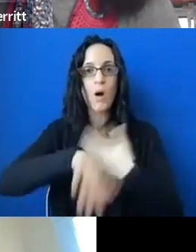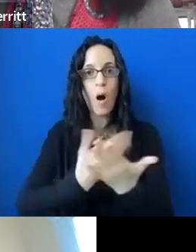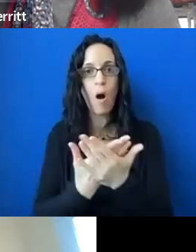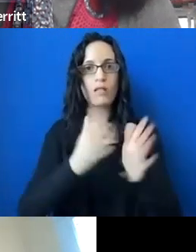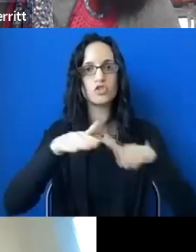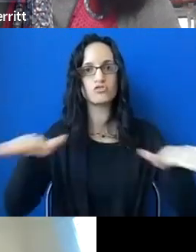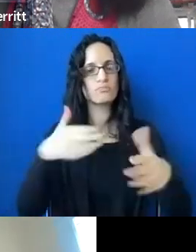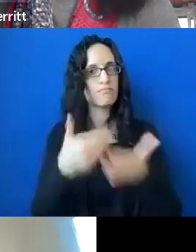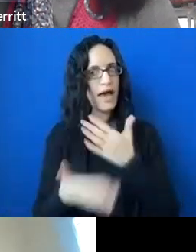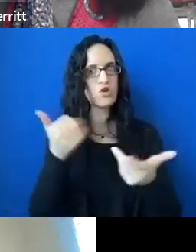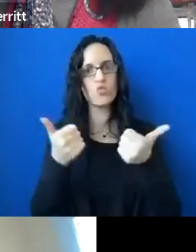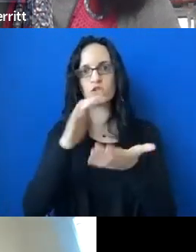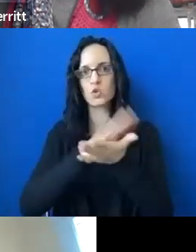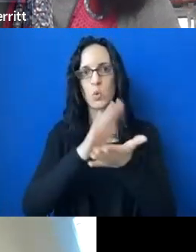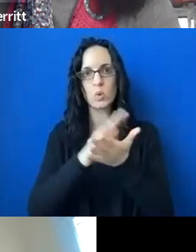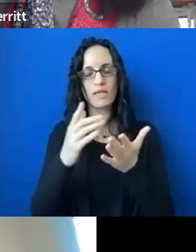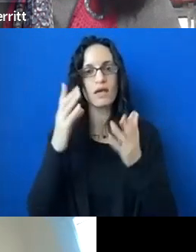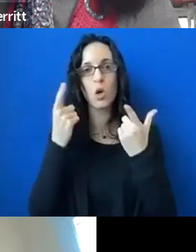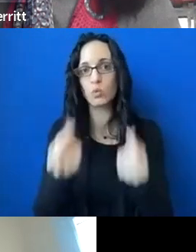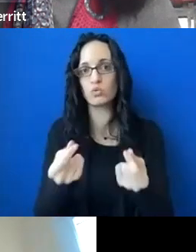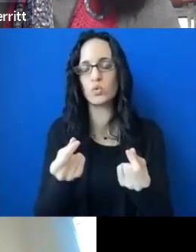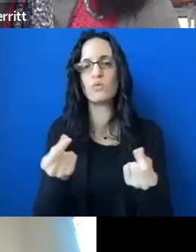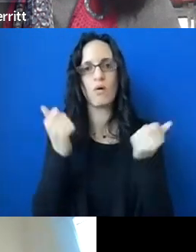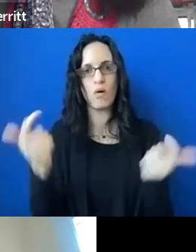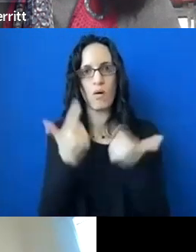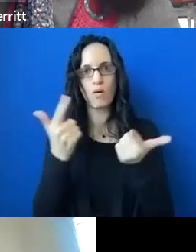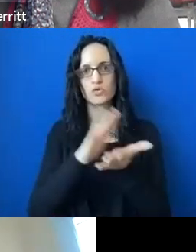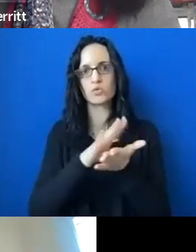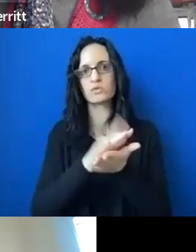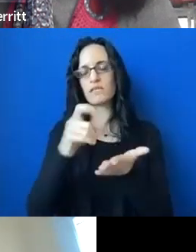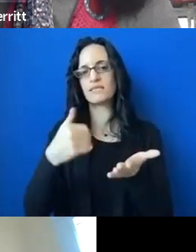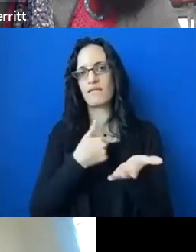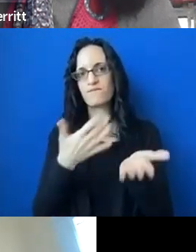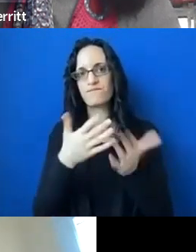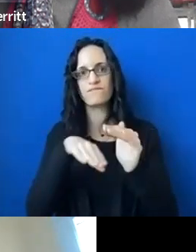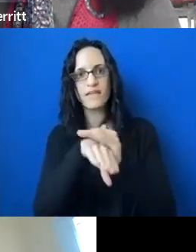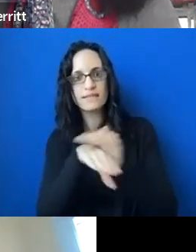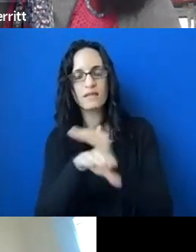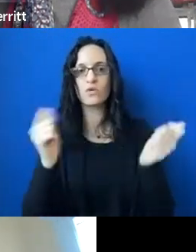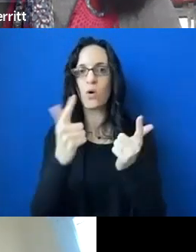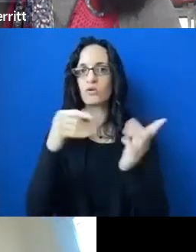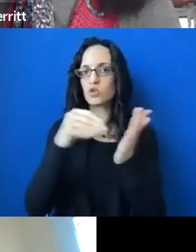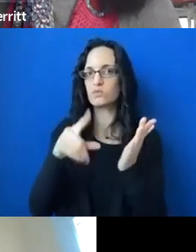of what school they attend within BPS, to have access and opportunity through